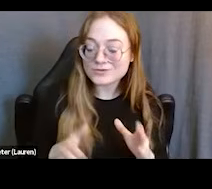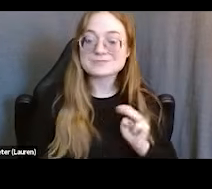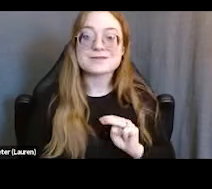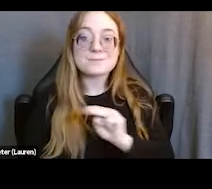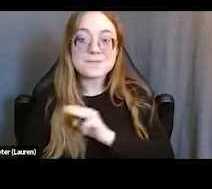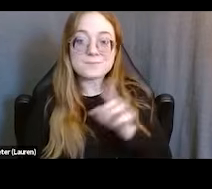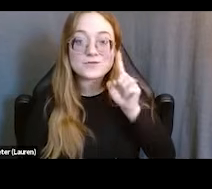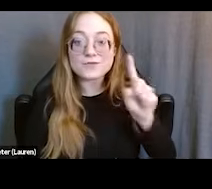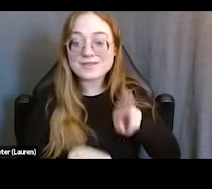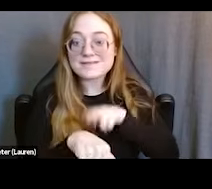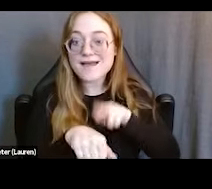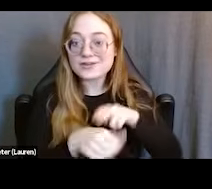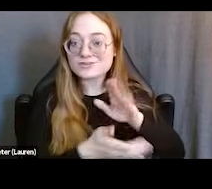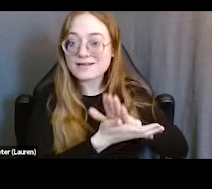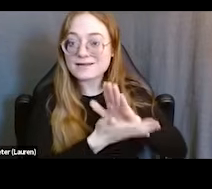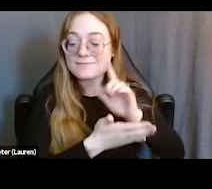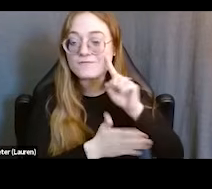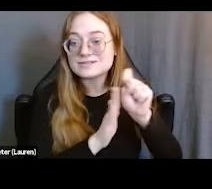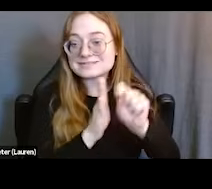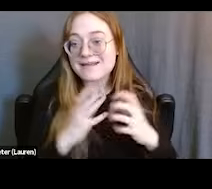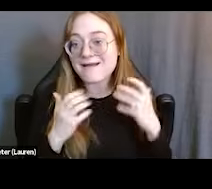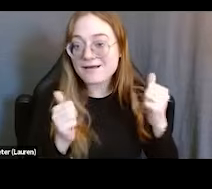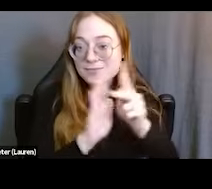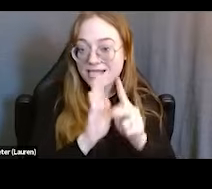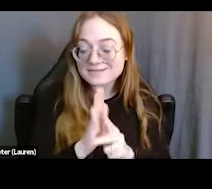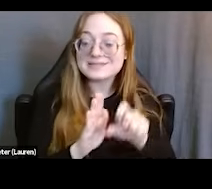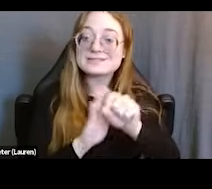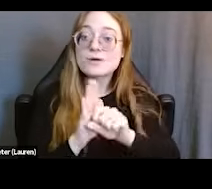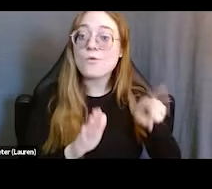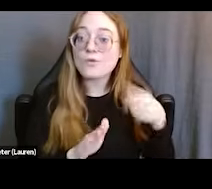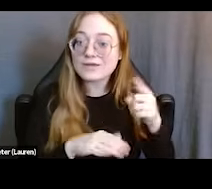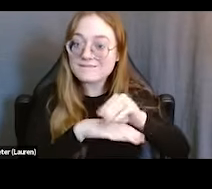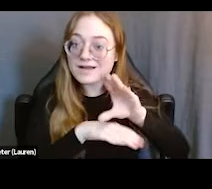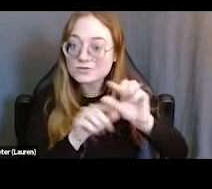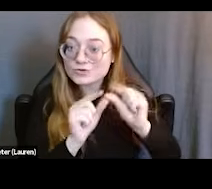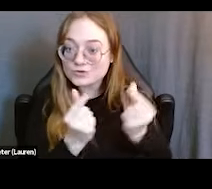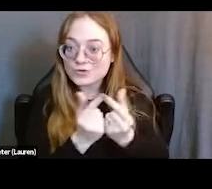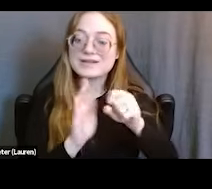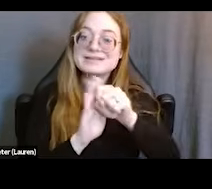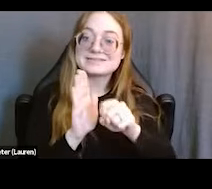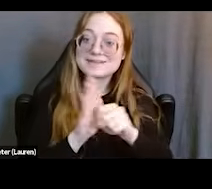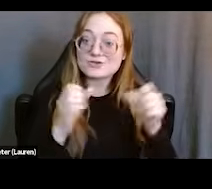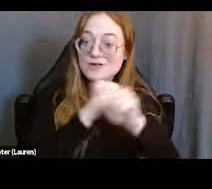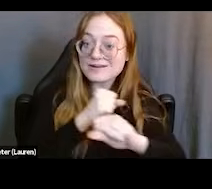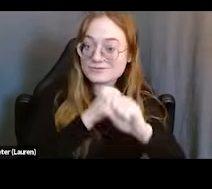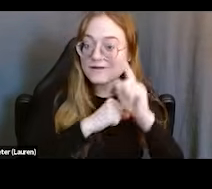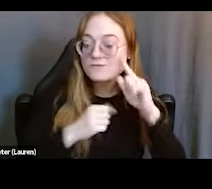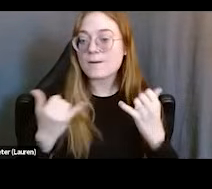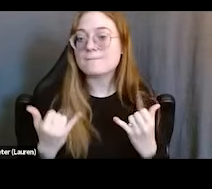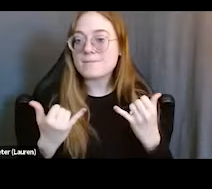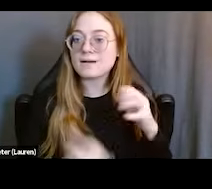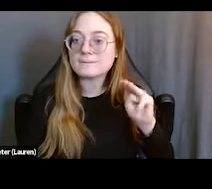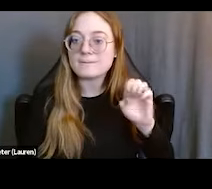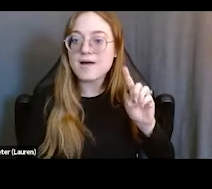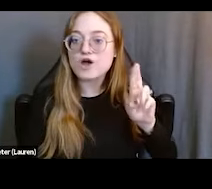for State Health Policy, State-Only Advisory Group on State Strategies to Modernize the Behavioral Health System,